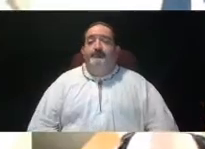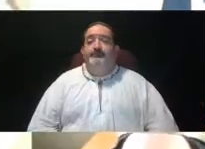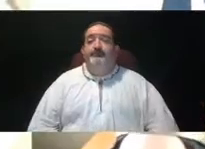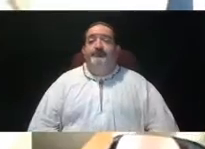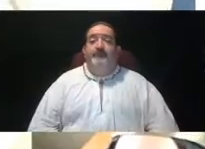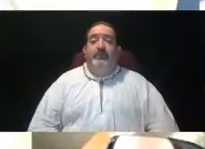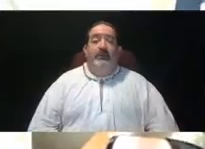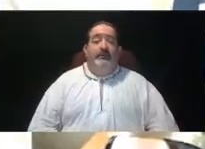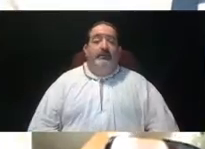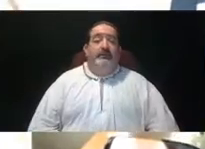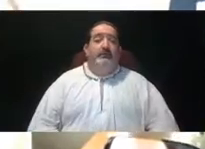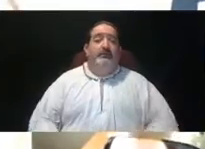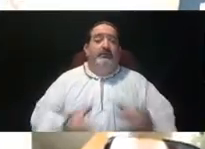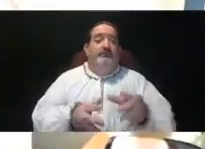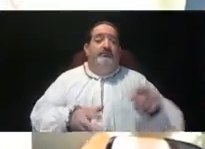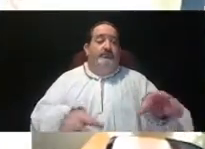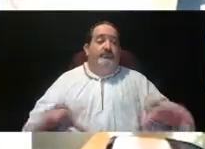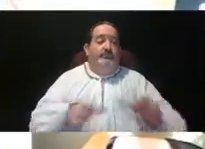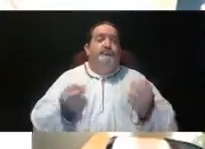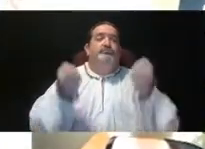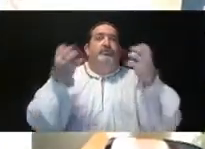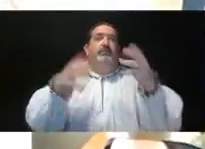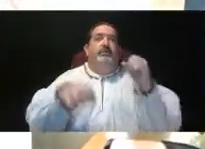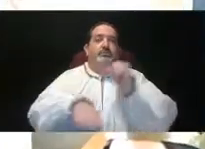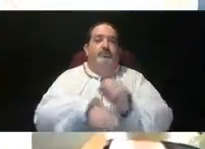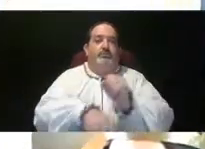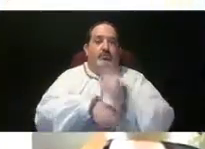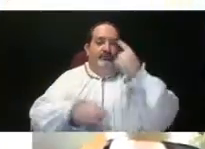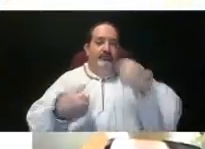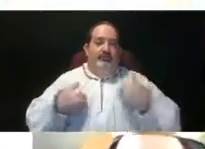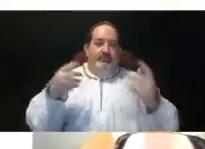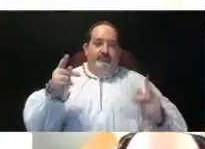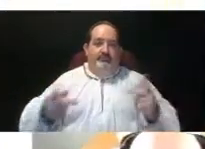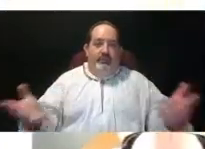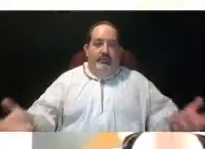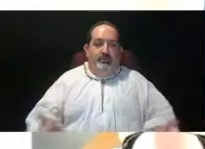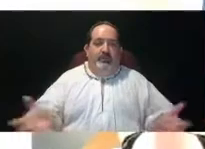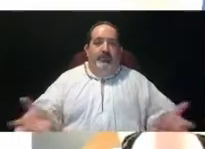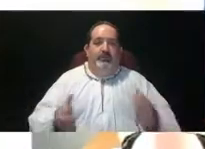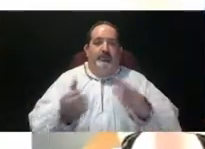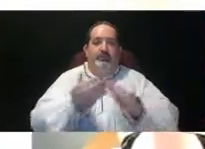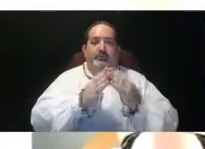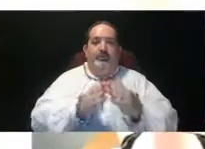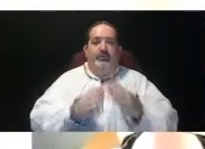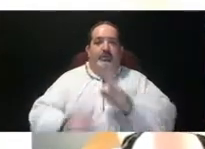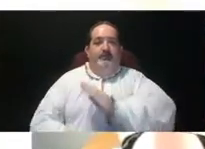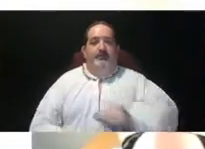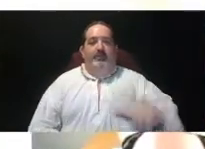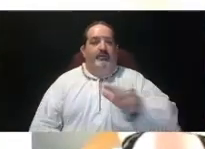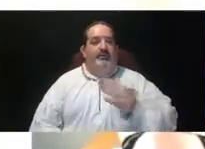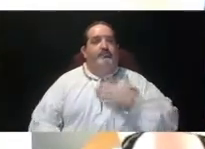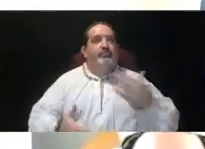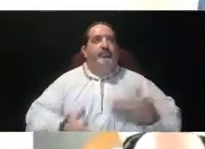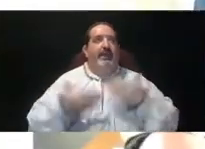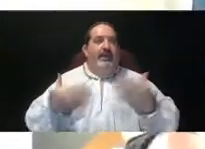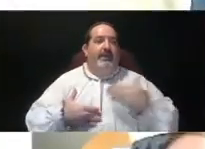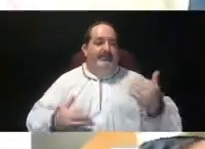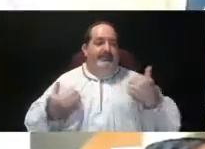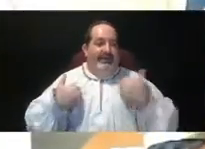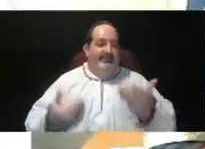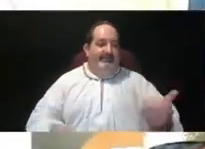just done so much work for the youth of our community and our barony. We are very happy to have